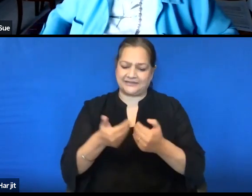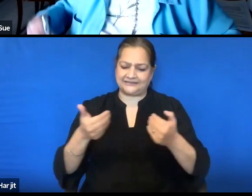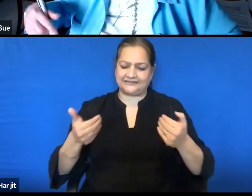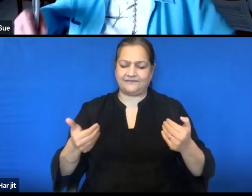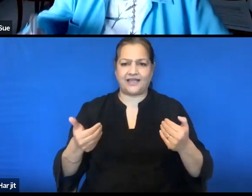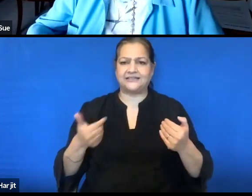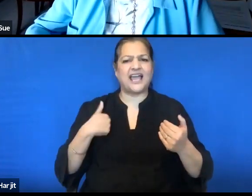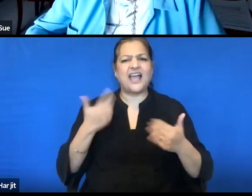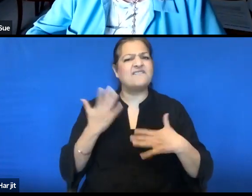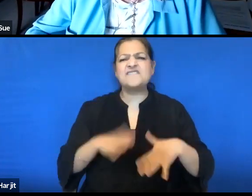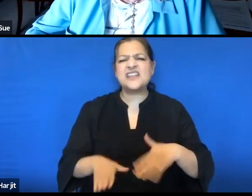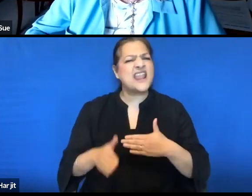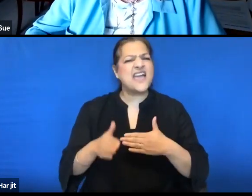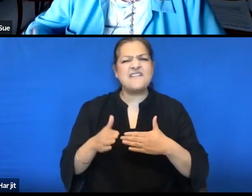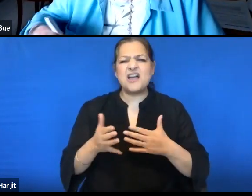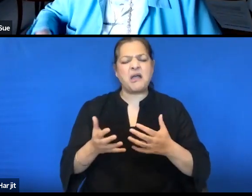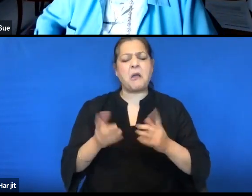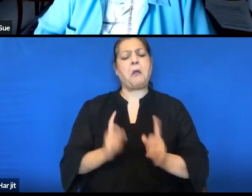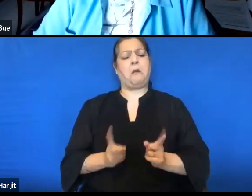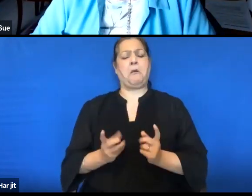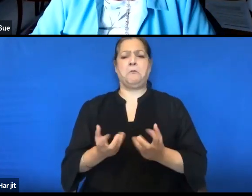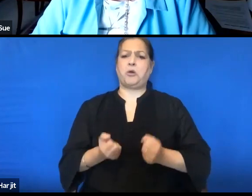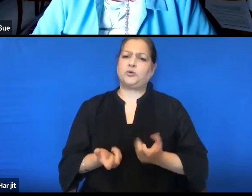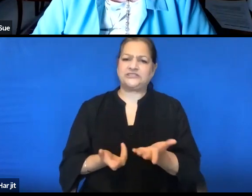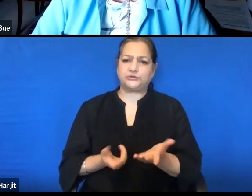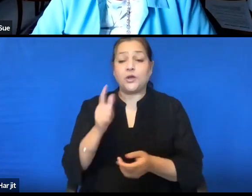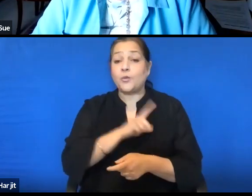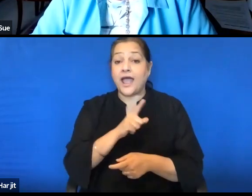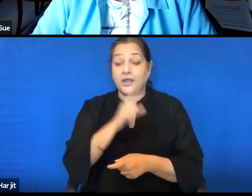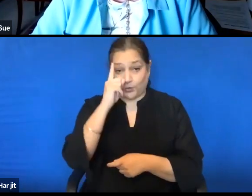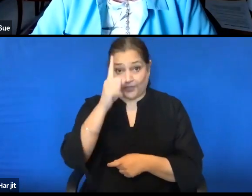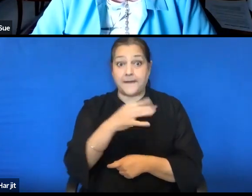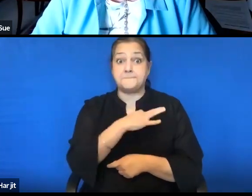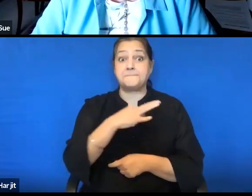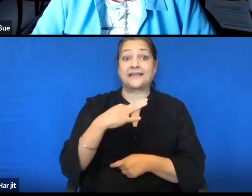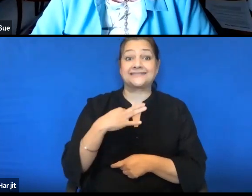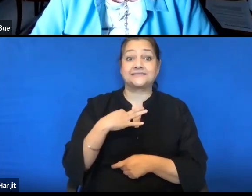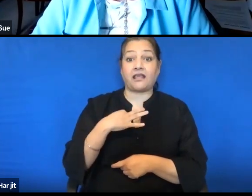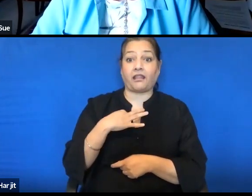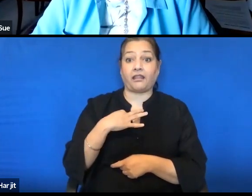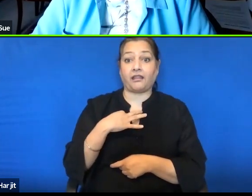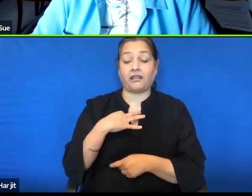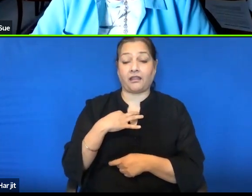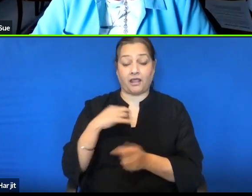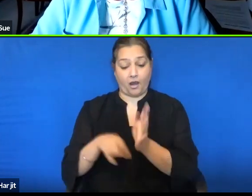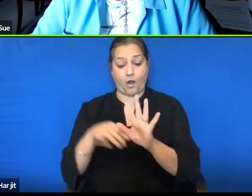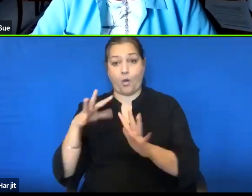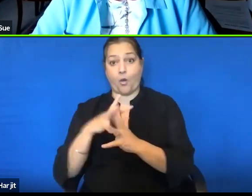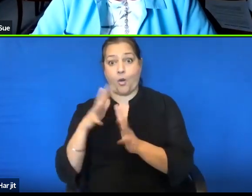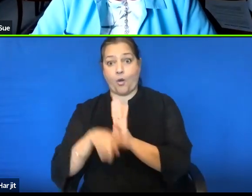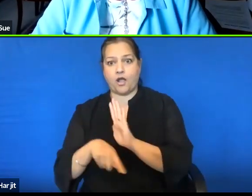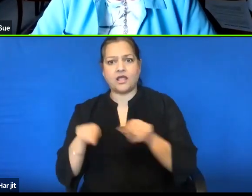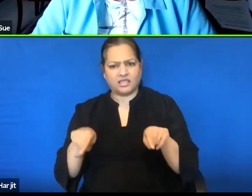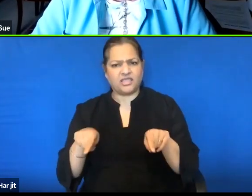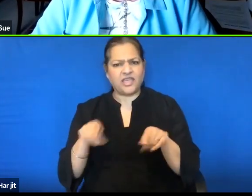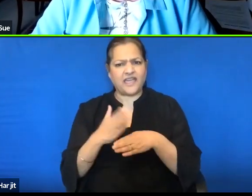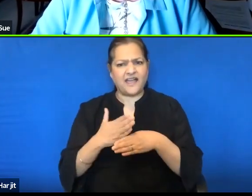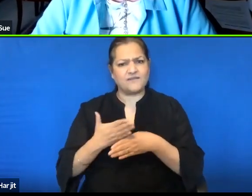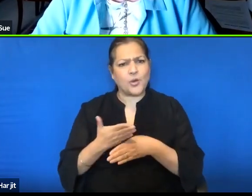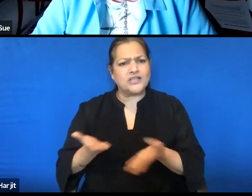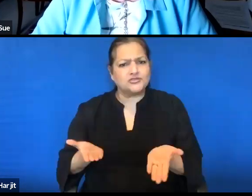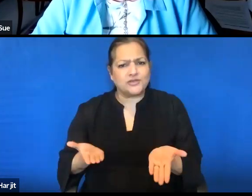bought into at all. And actually, if you look at medicine and law, are they not vocational? So actually, in my